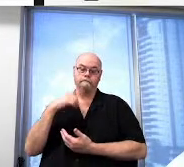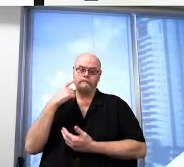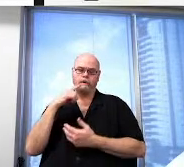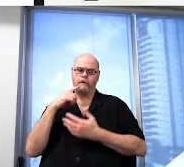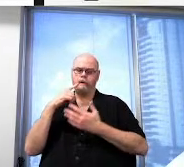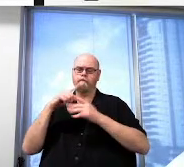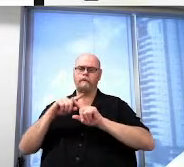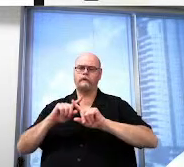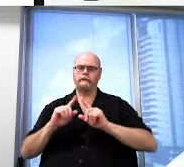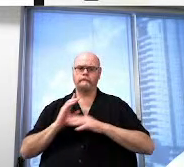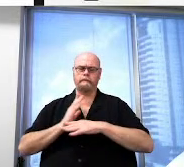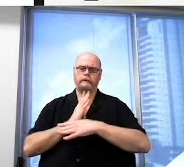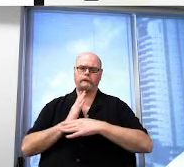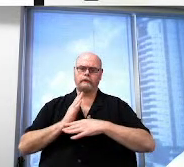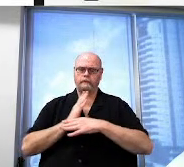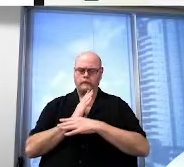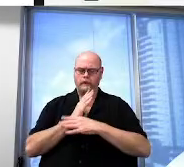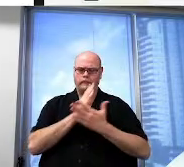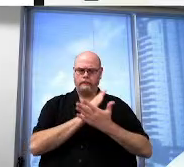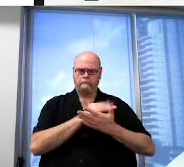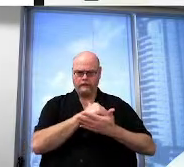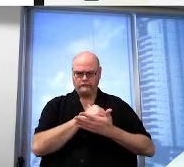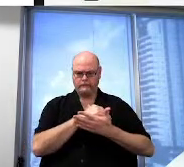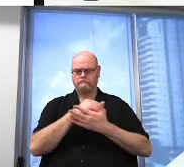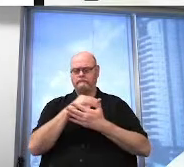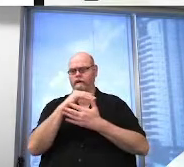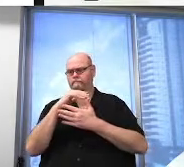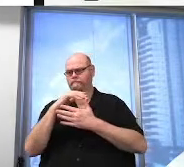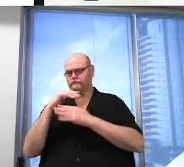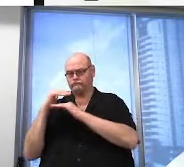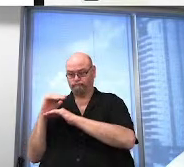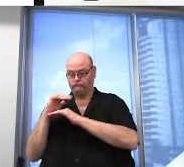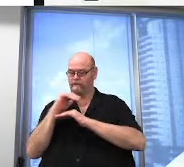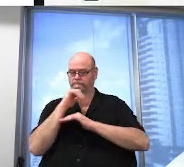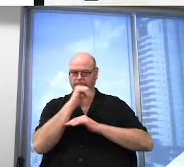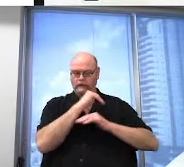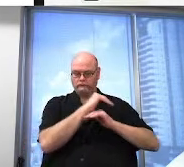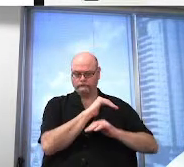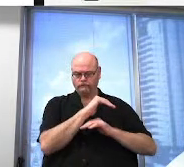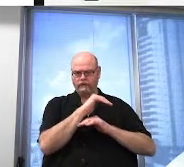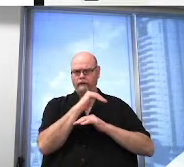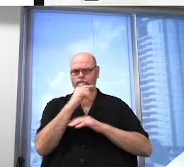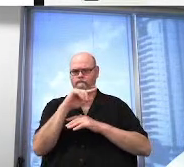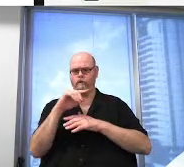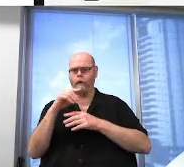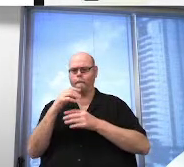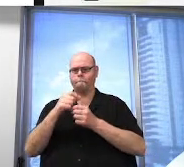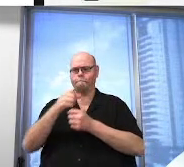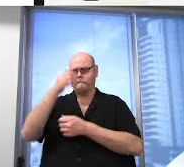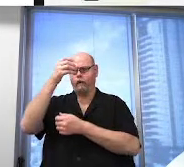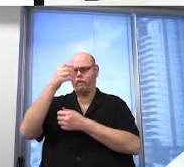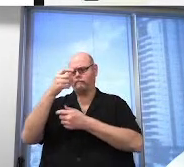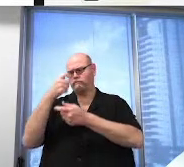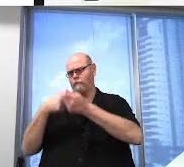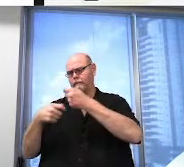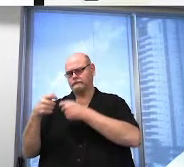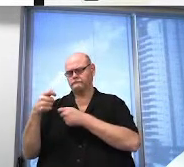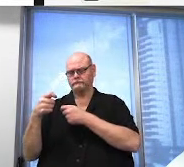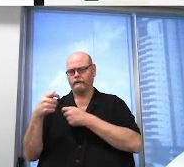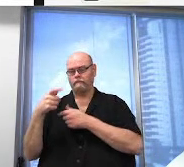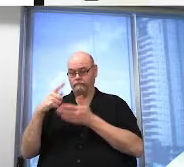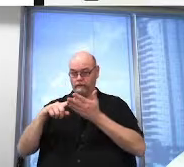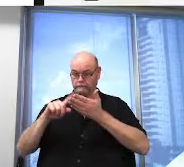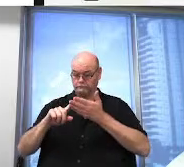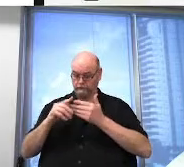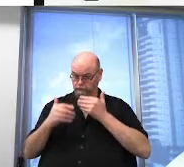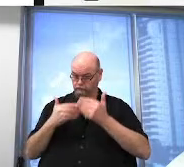So for the difference between the budget, the constrained budget and the unconstrained budget for pole replacement specifically,